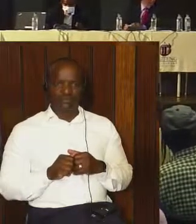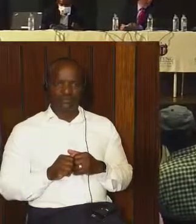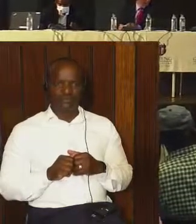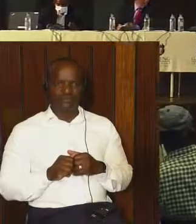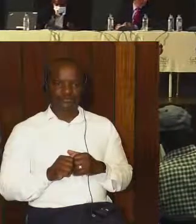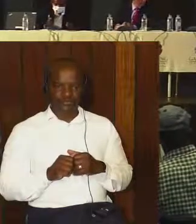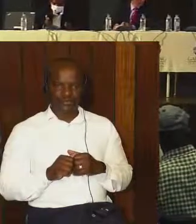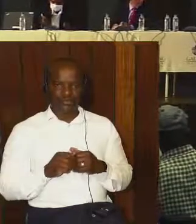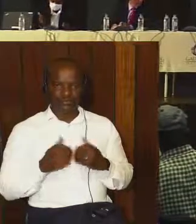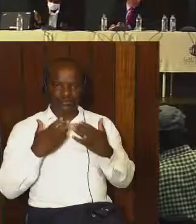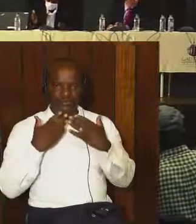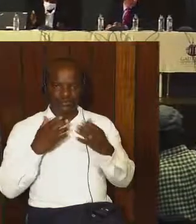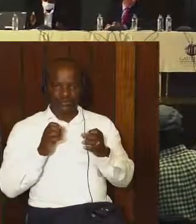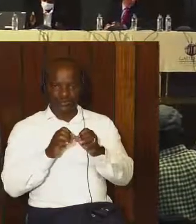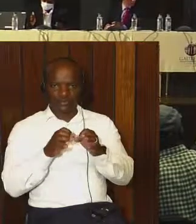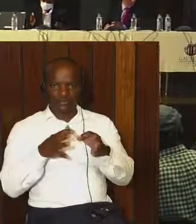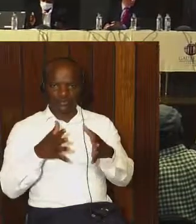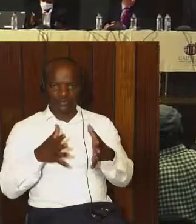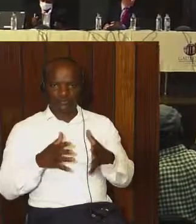Thank you, Chair.